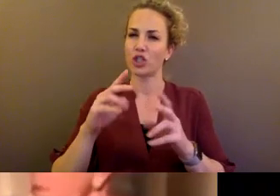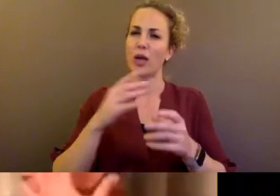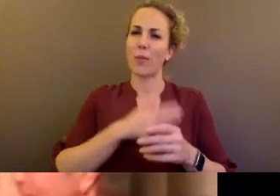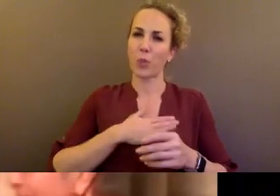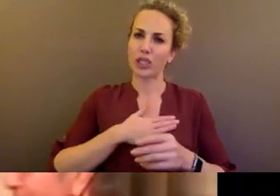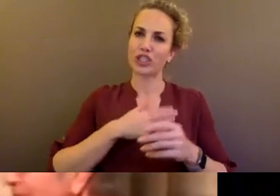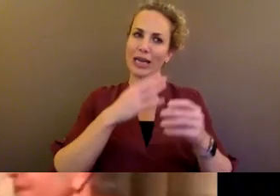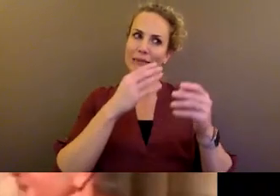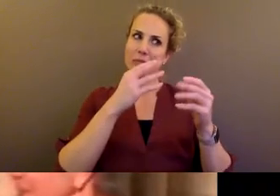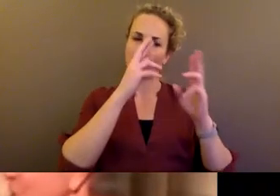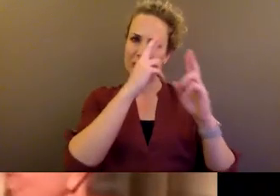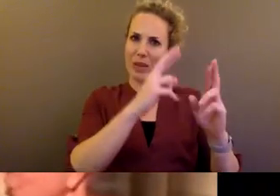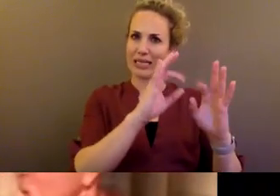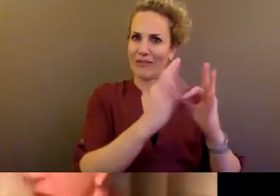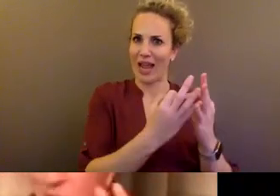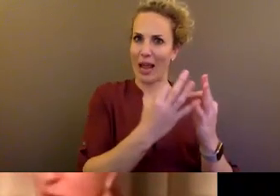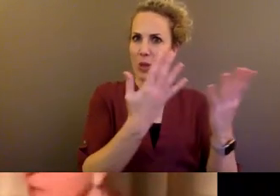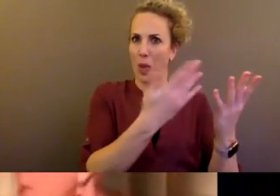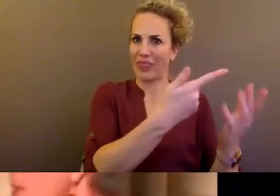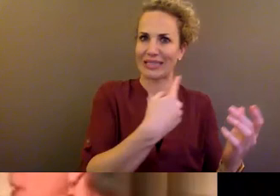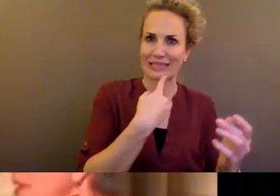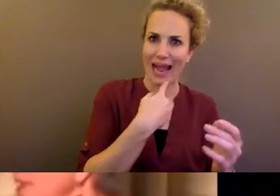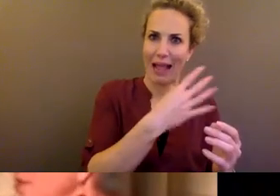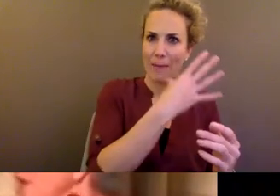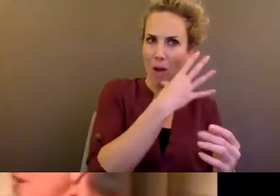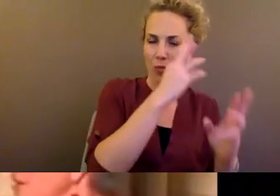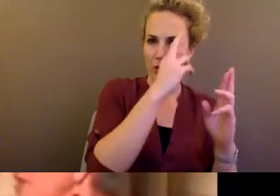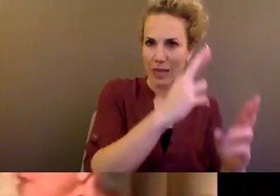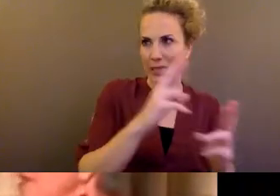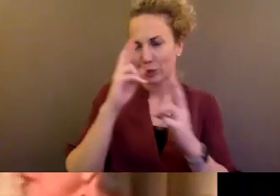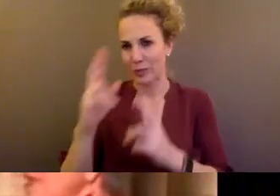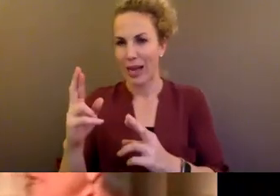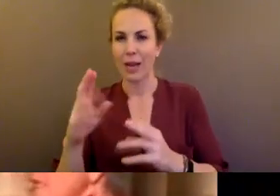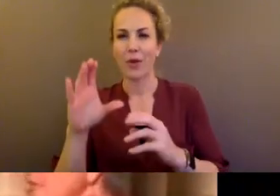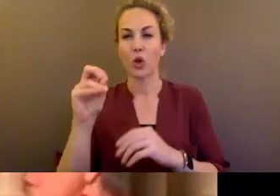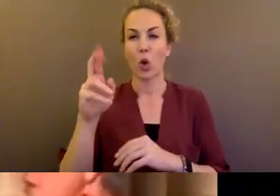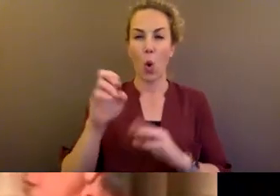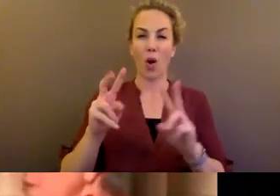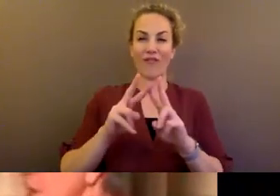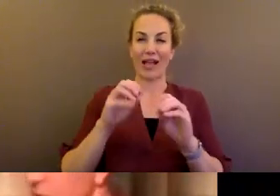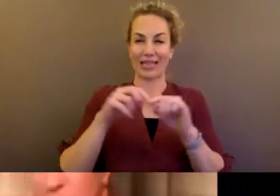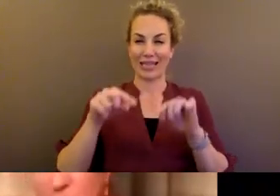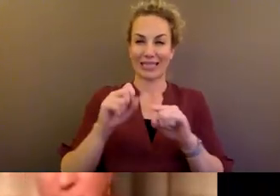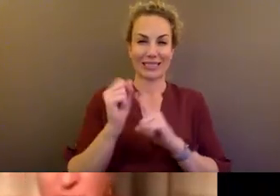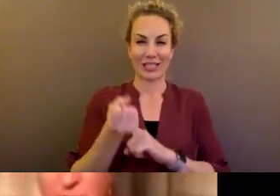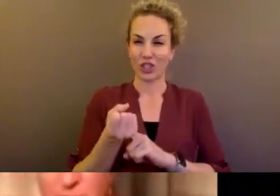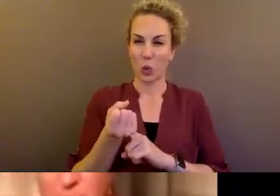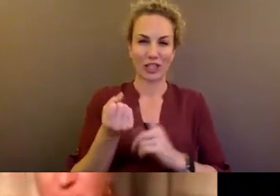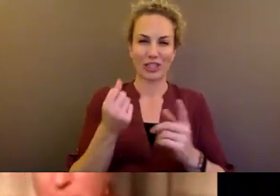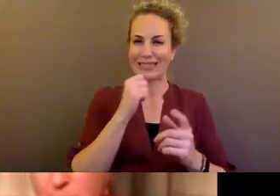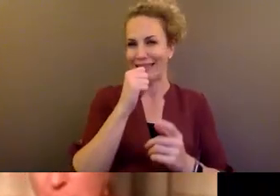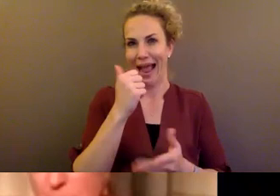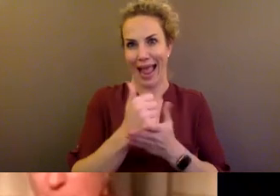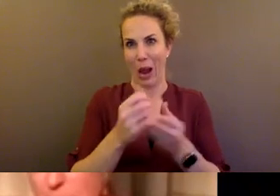about respecting individuals, respecting the mom. So the core values in this situation really don't get you very